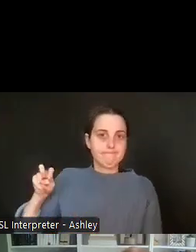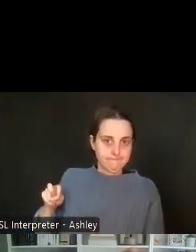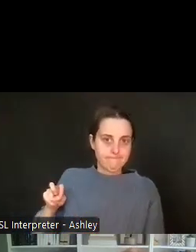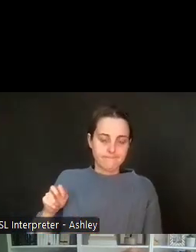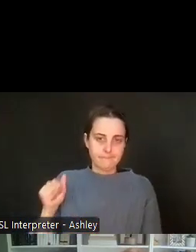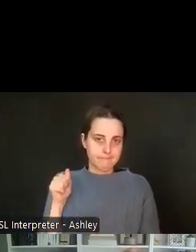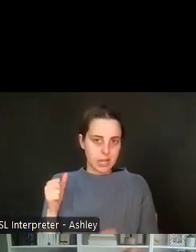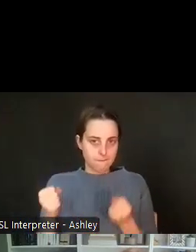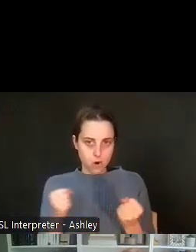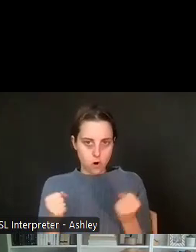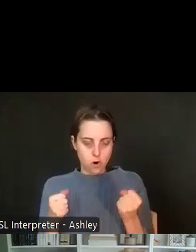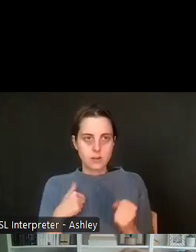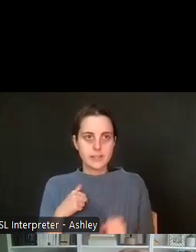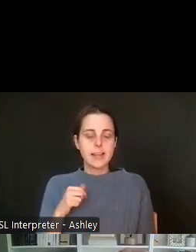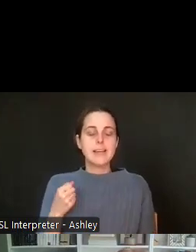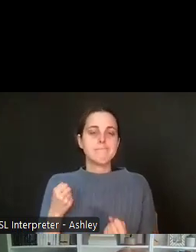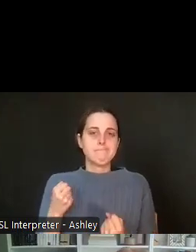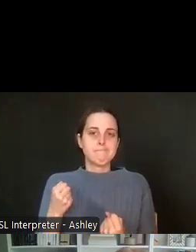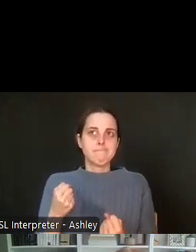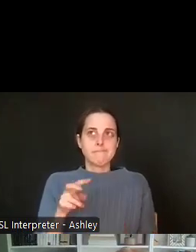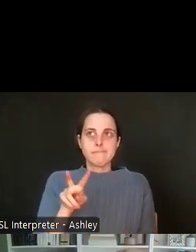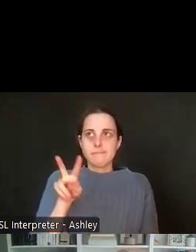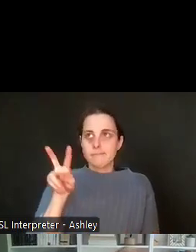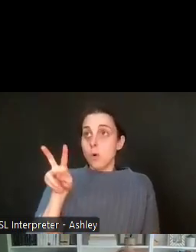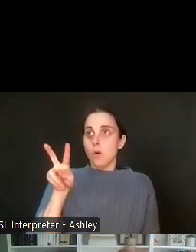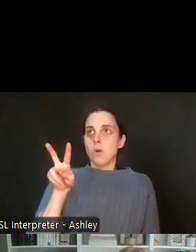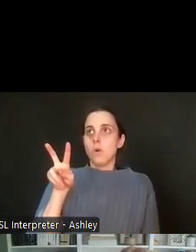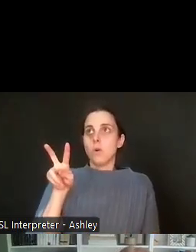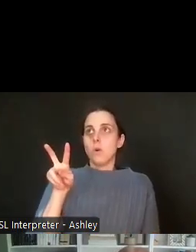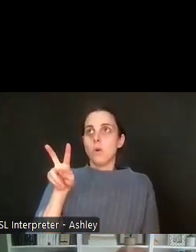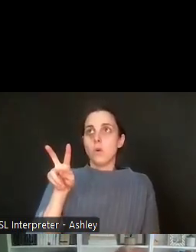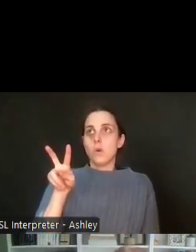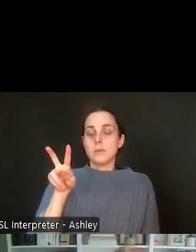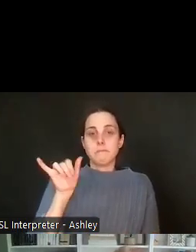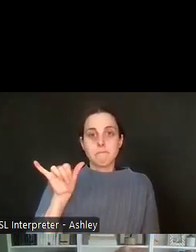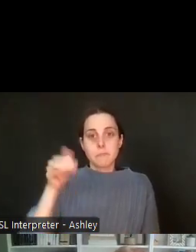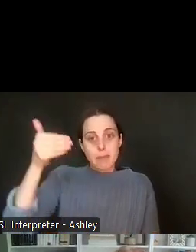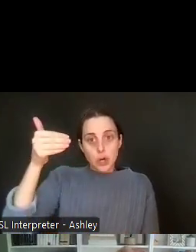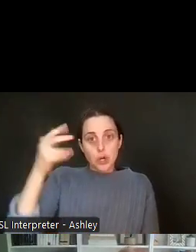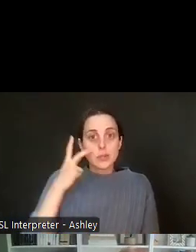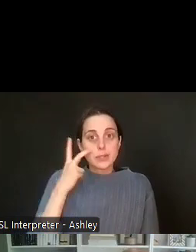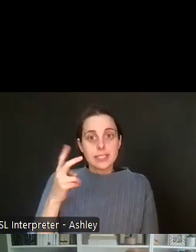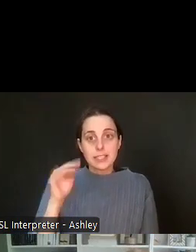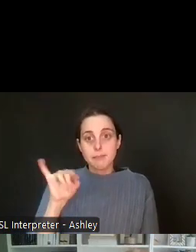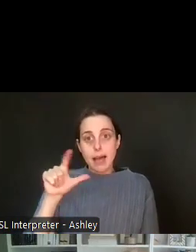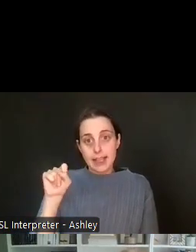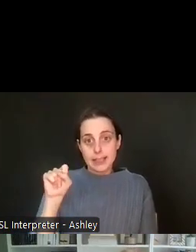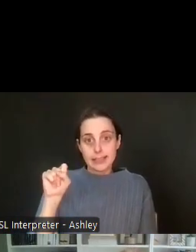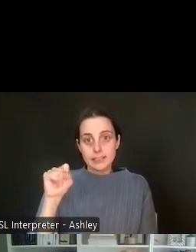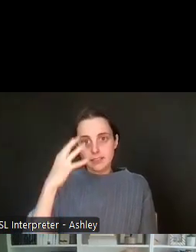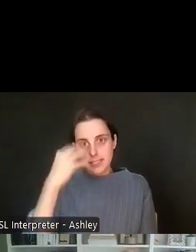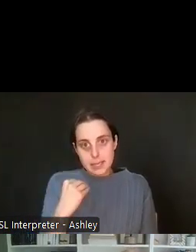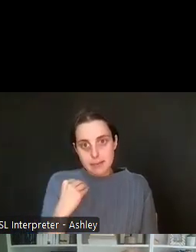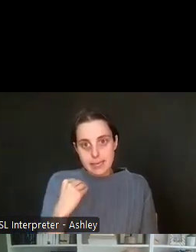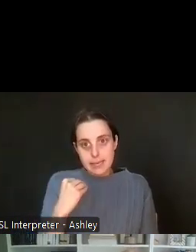kindergarten and we go to Starbucks. So there's 5-year-old Miles in the back of the seat, kind of confused, like, what's happening? And I said, buddy, we're